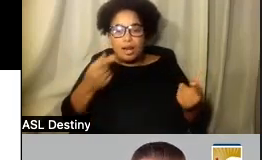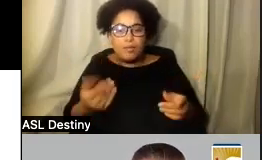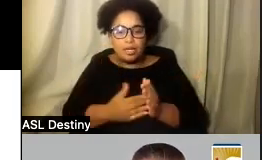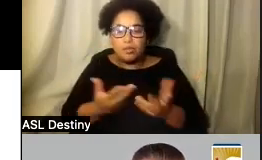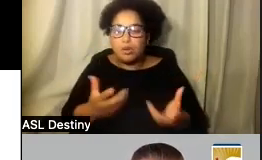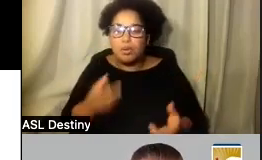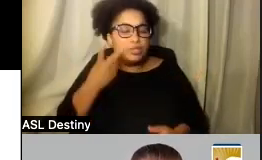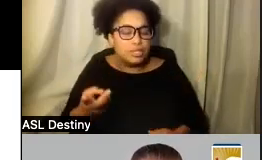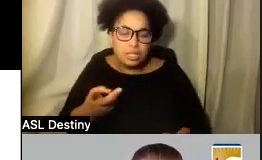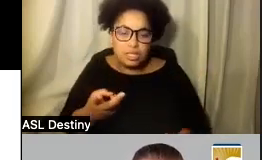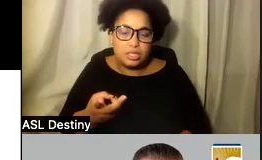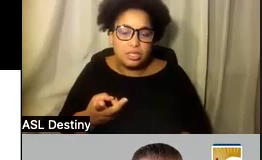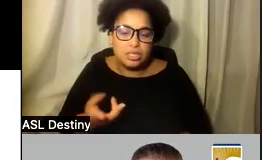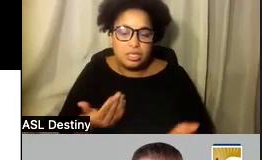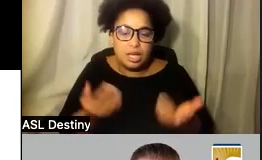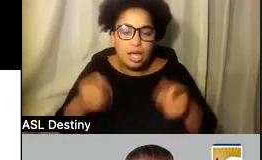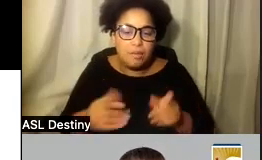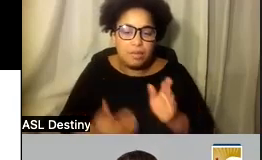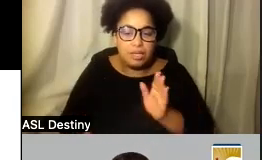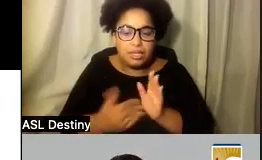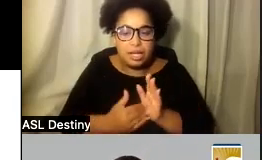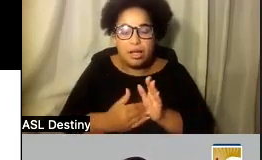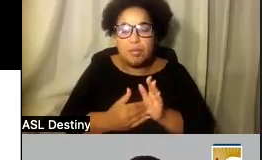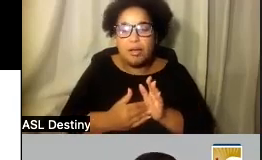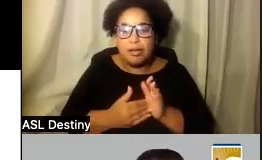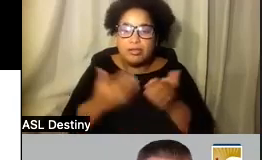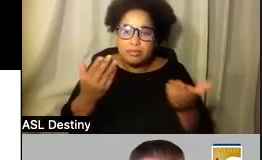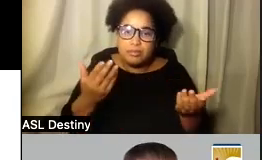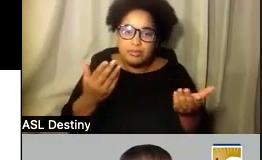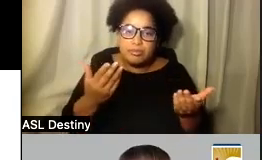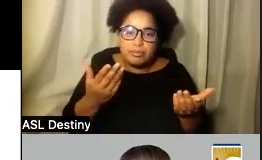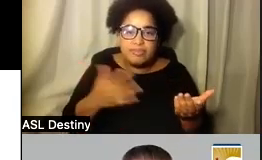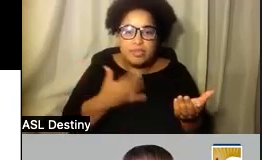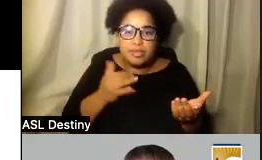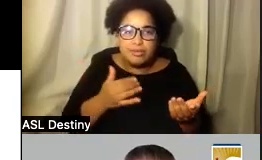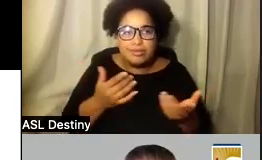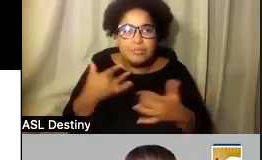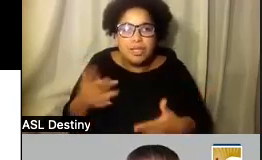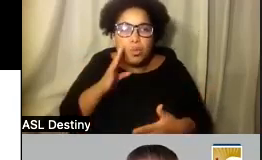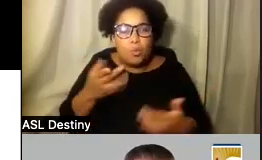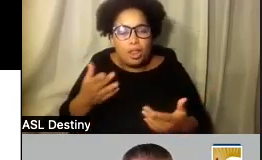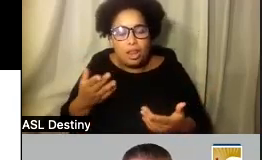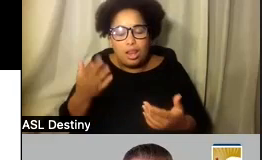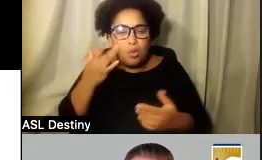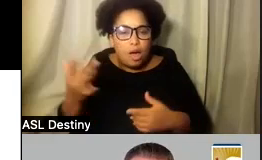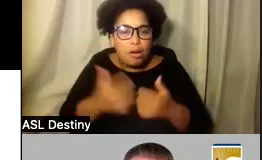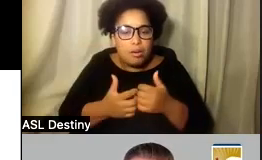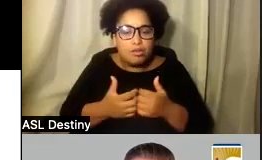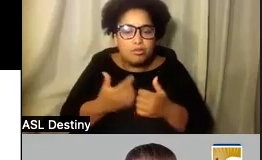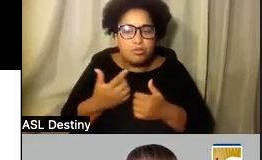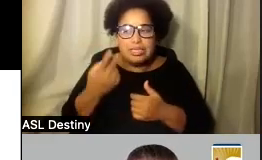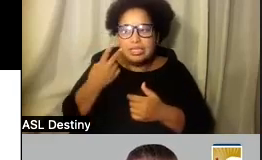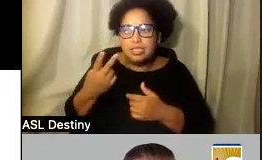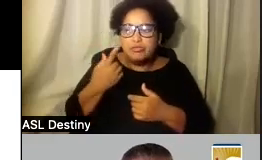this ever occur again, but the likelihood is that it will. That's based on most recent past